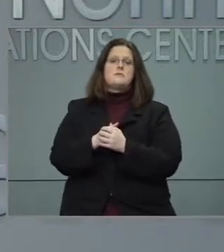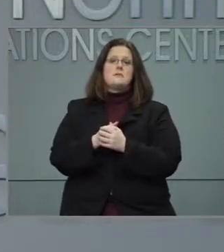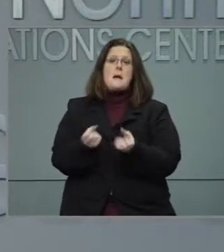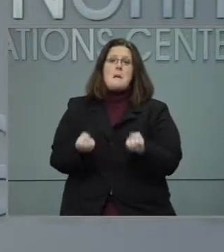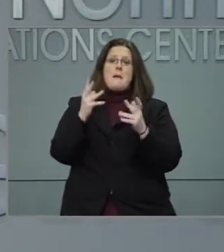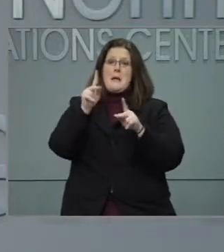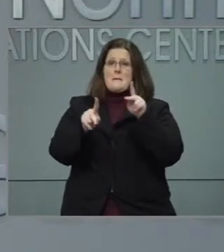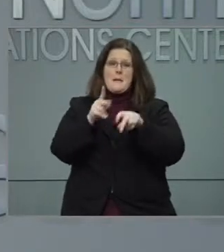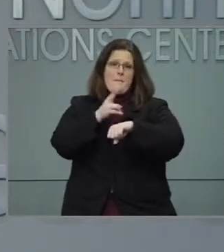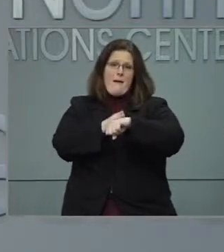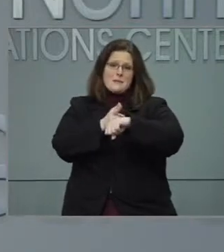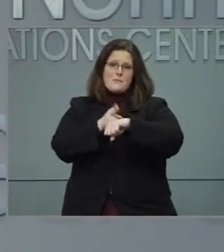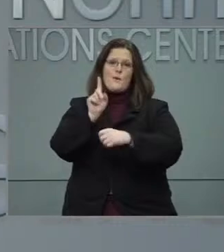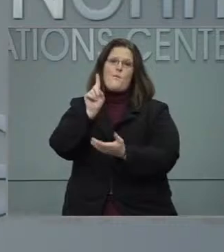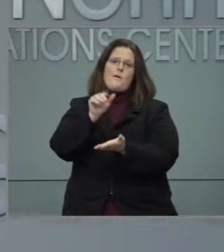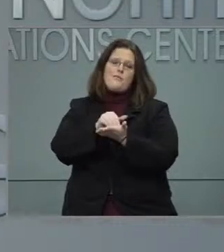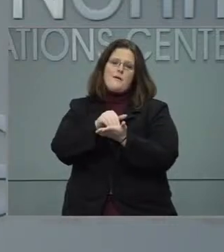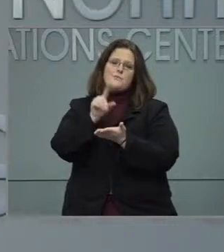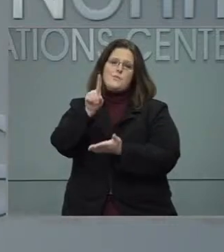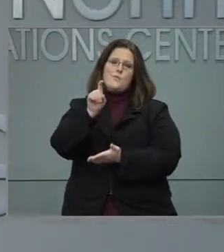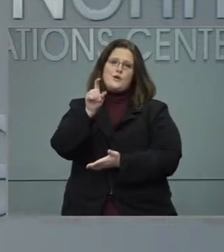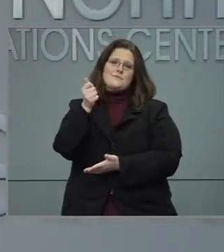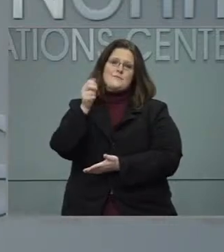1,117 people in the hospital, and sadly,